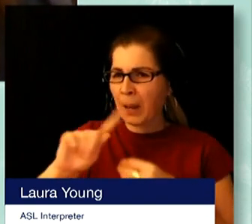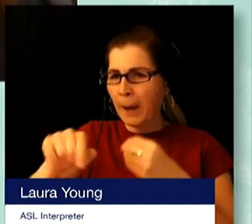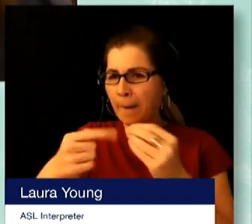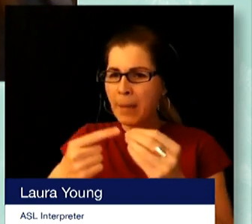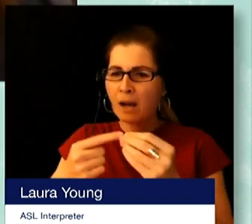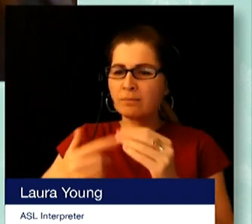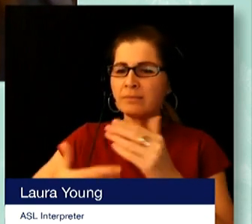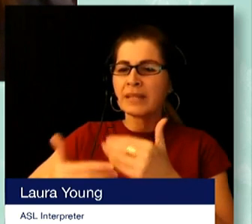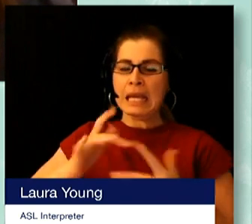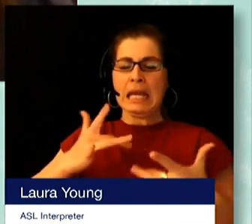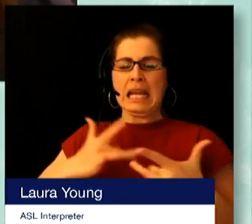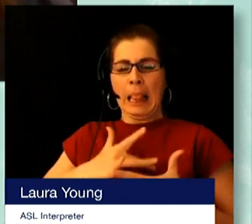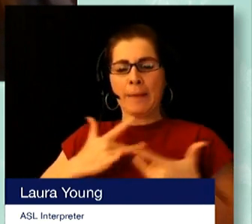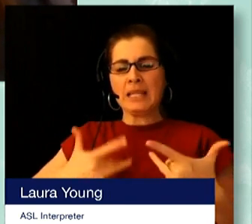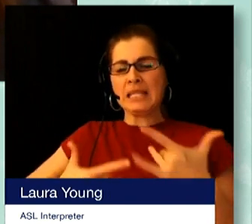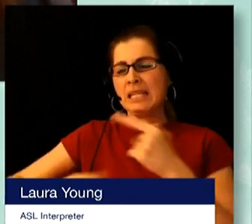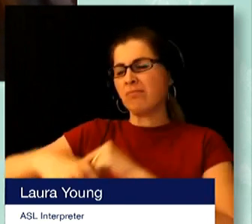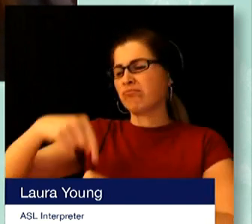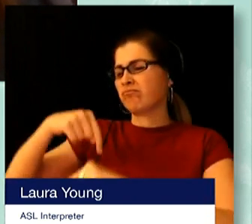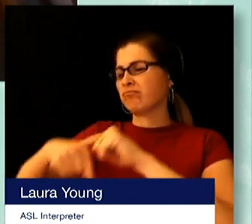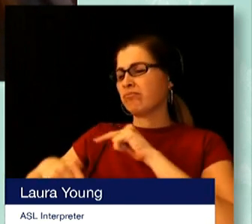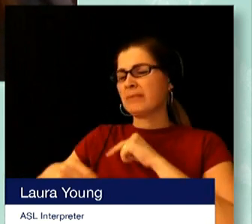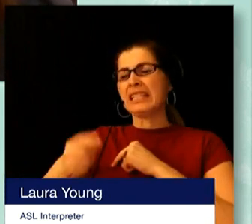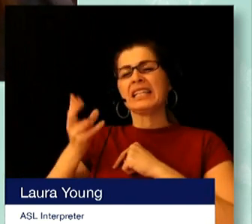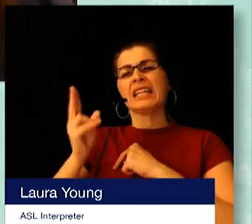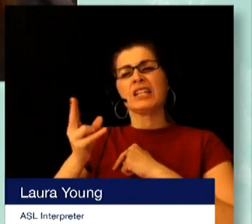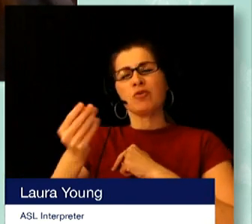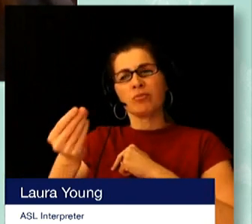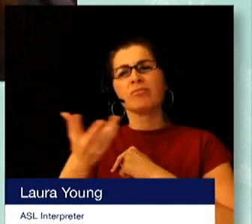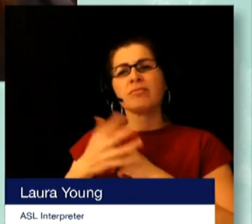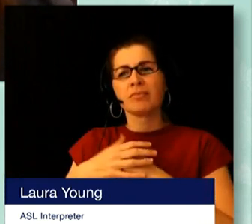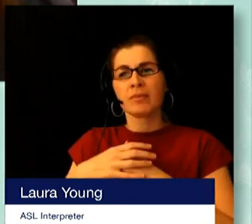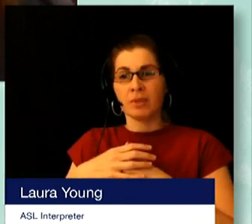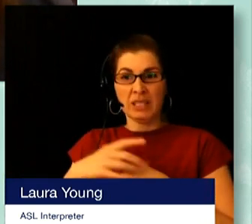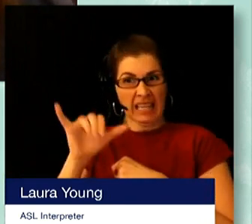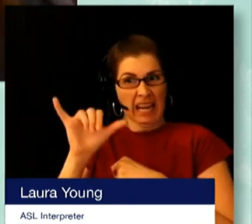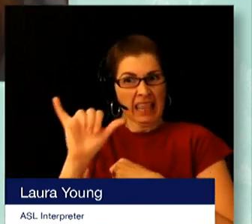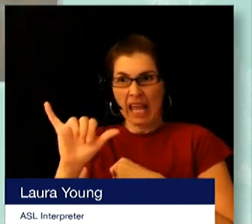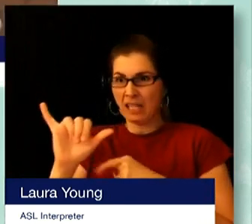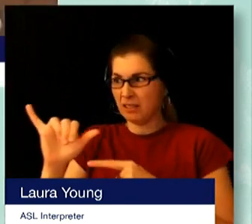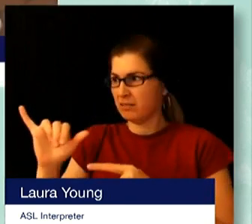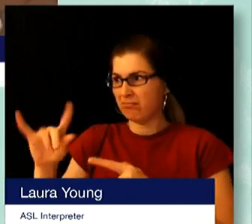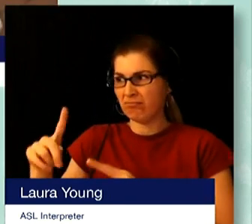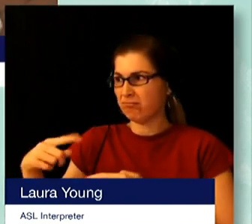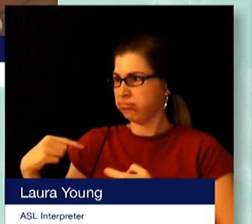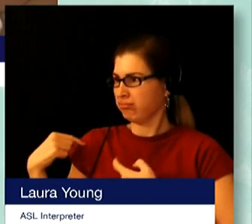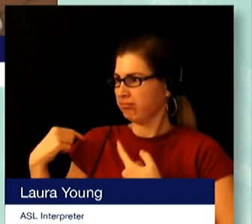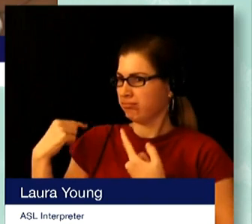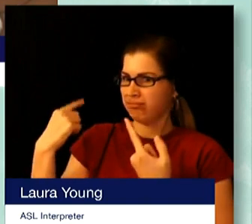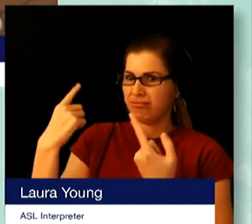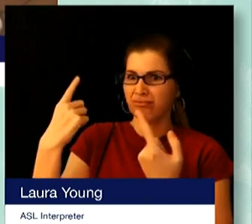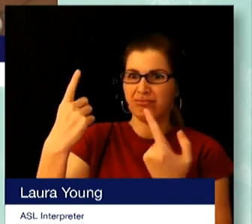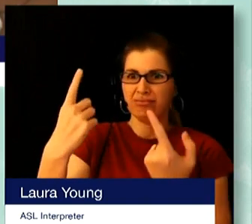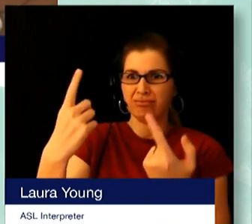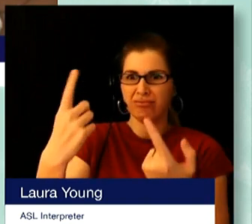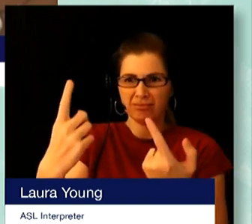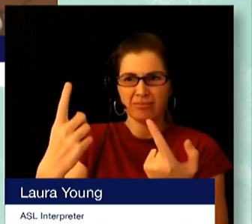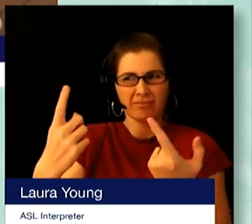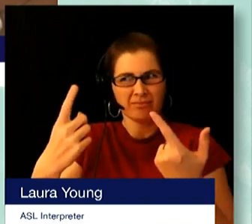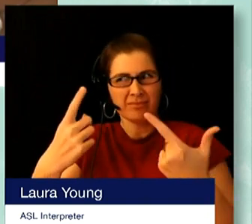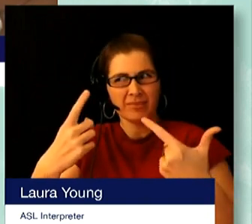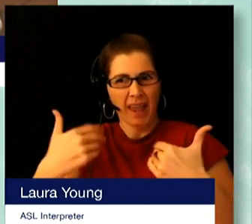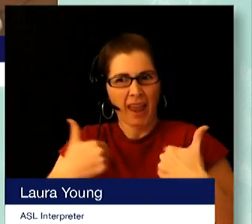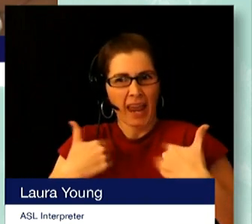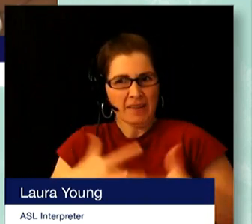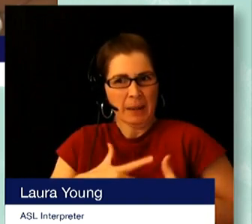clemency? It is a longstanding executive power, correct? This is something that there's precedent for governors to sort of use